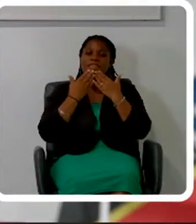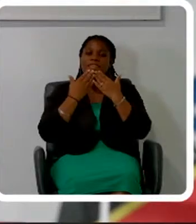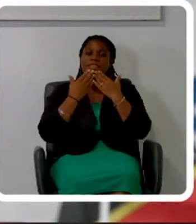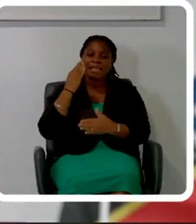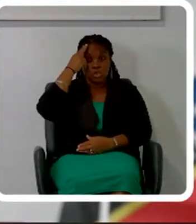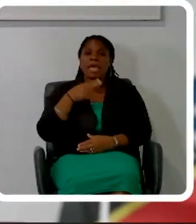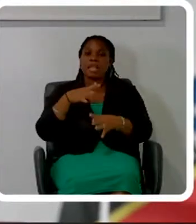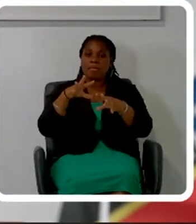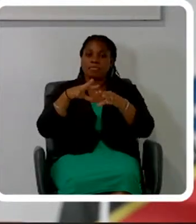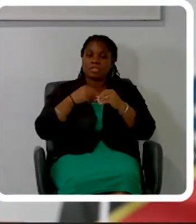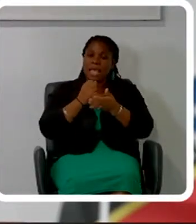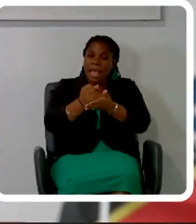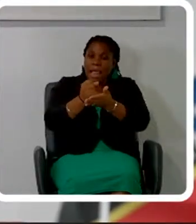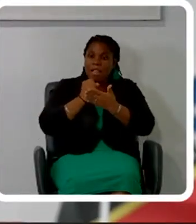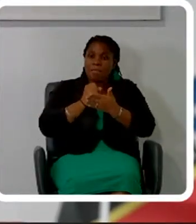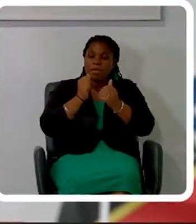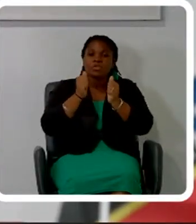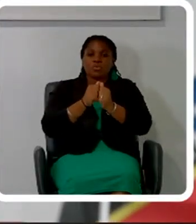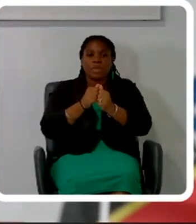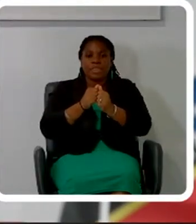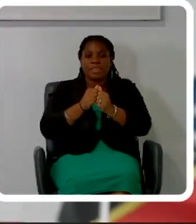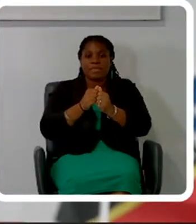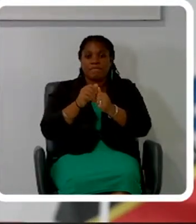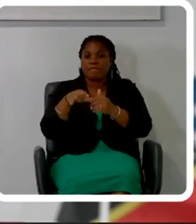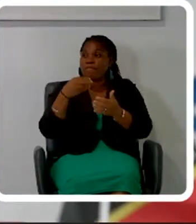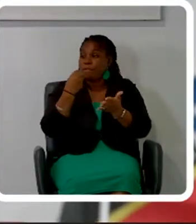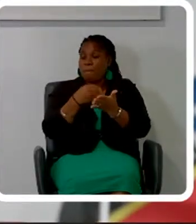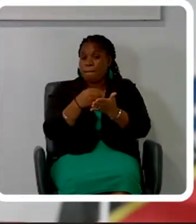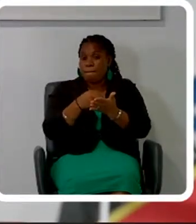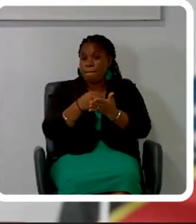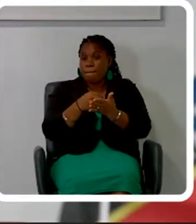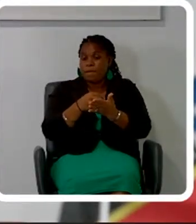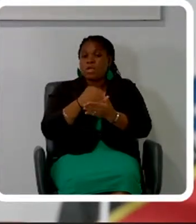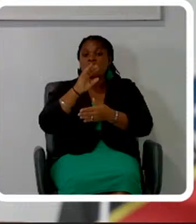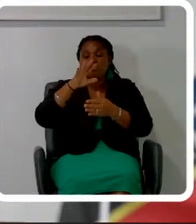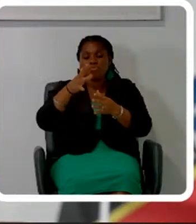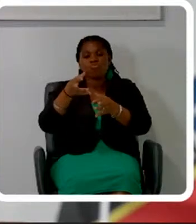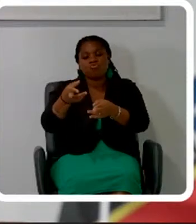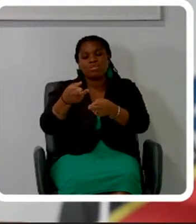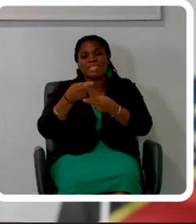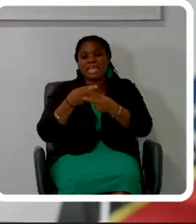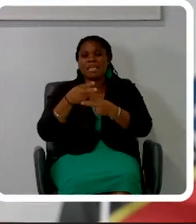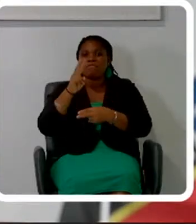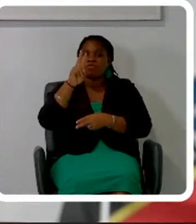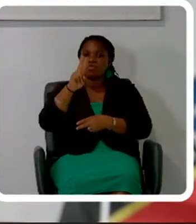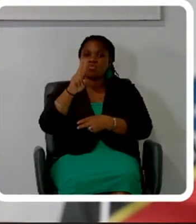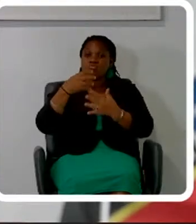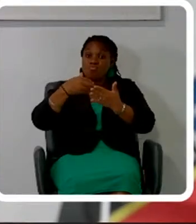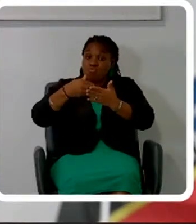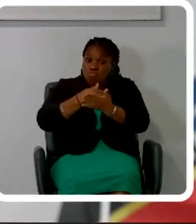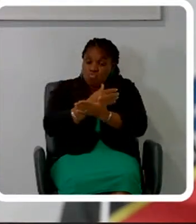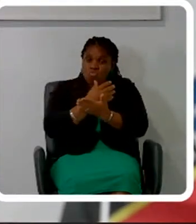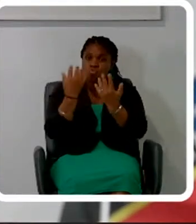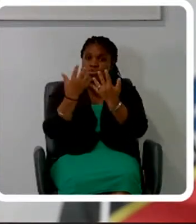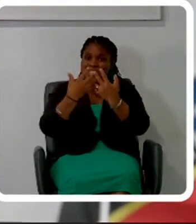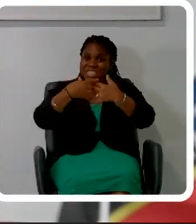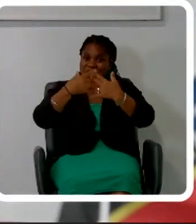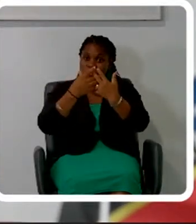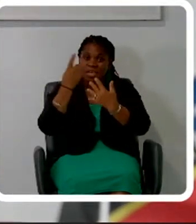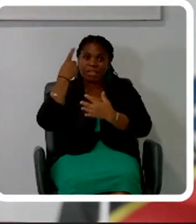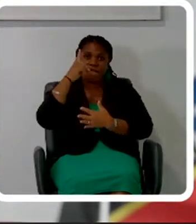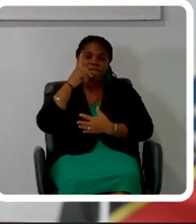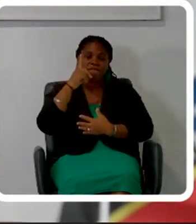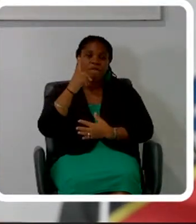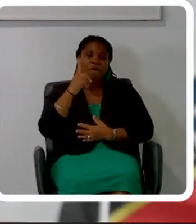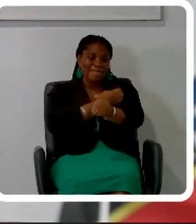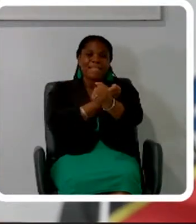us with the procurement that we are going through now of 2 brand new generators, 9 megawatts each, a total of 18 megawatts,